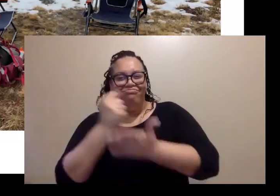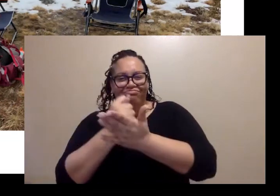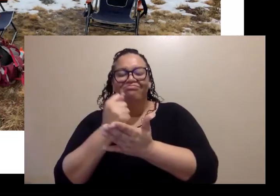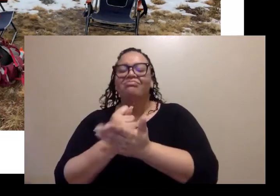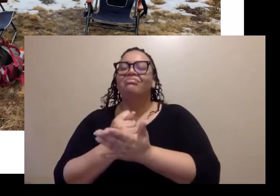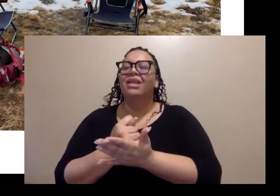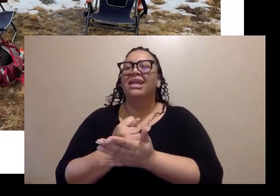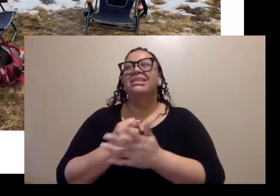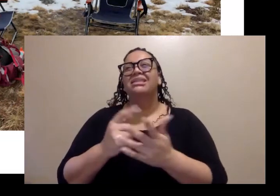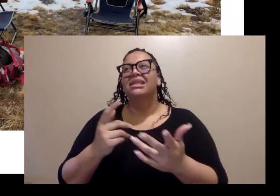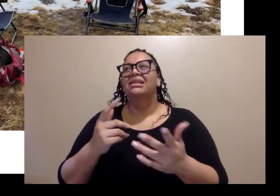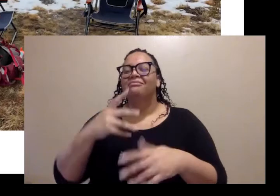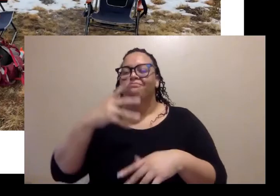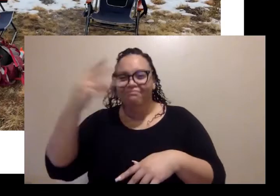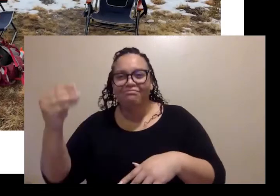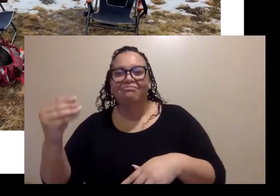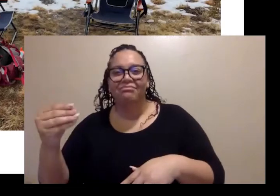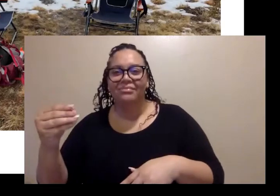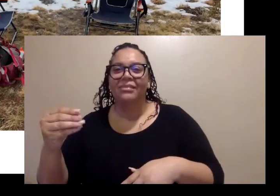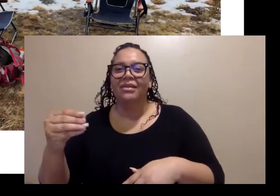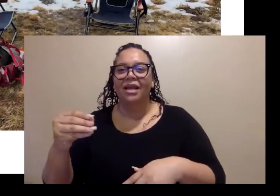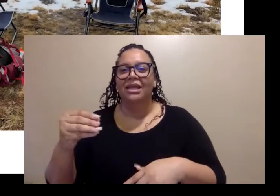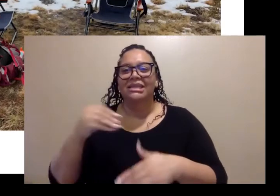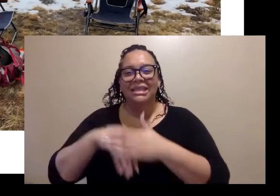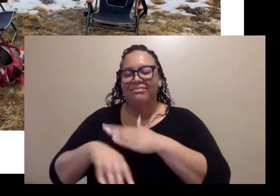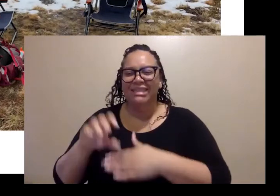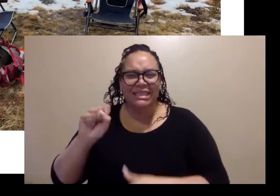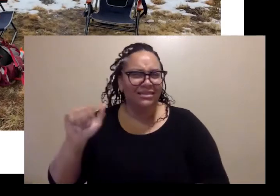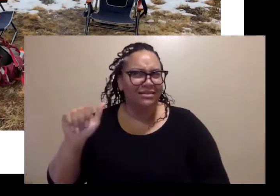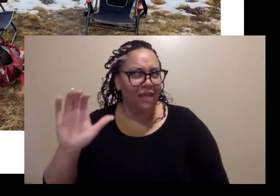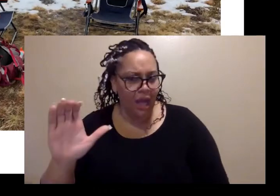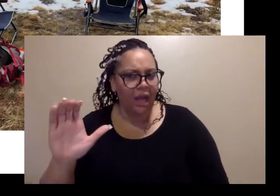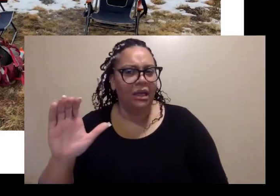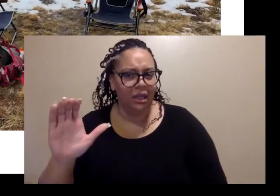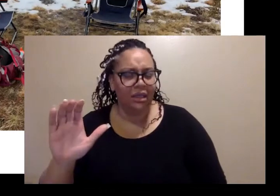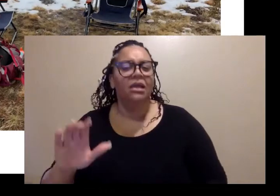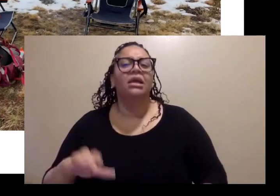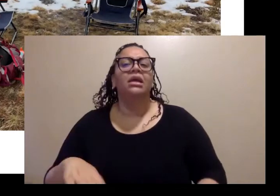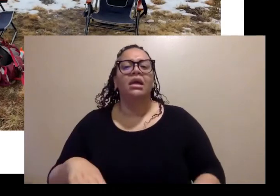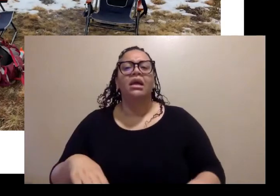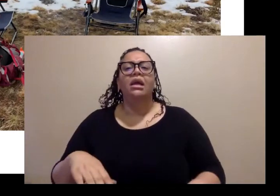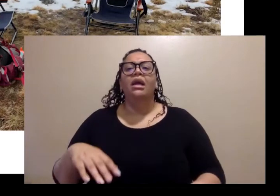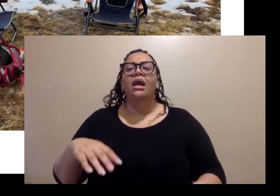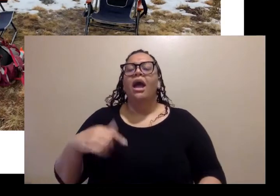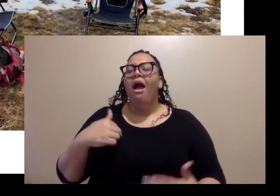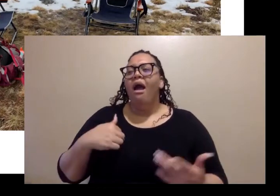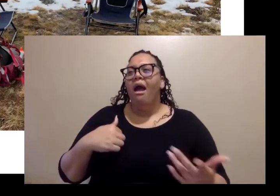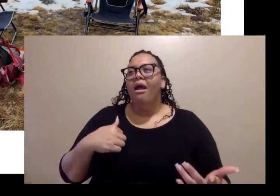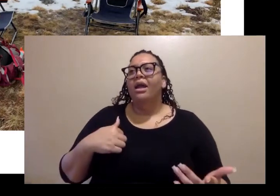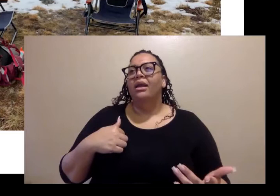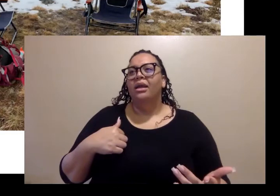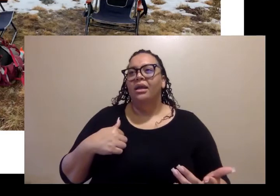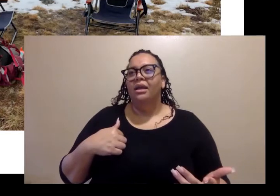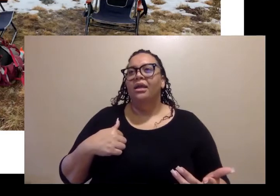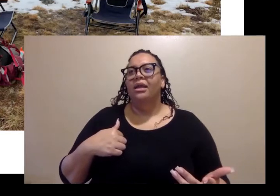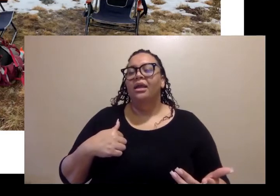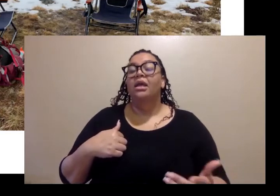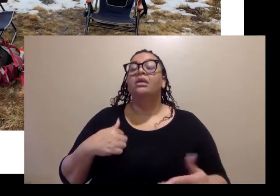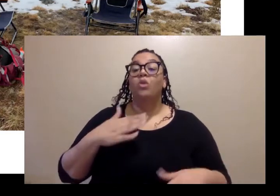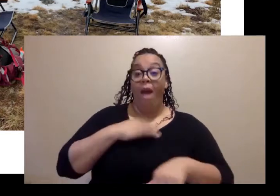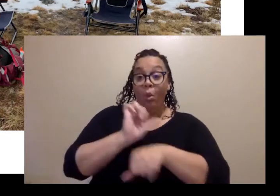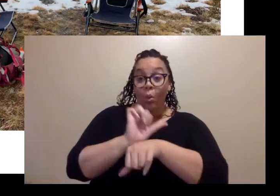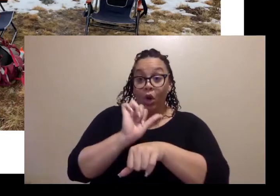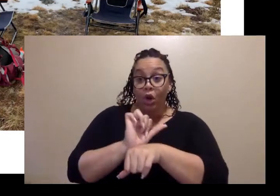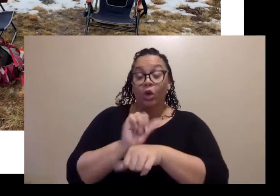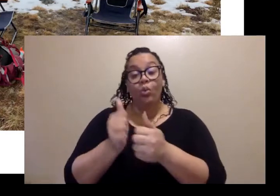environment in SEC in a lot of ways. And I, in my work of being a therapist,